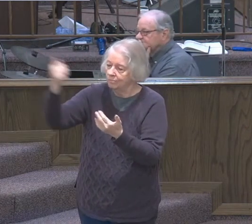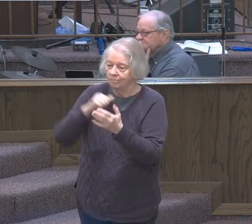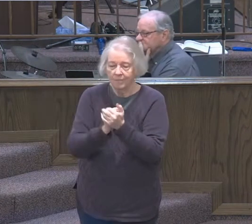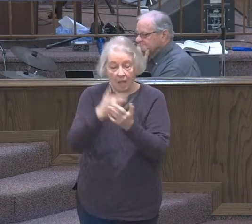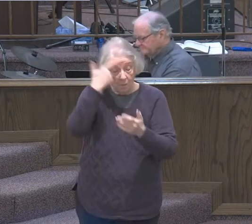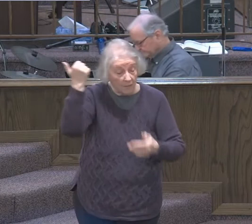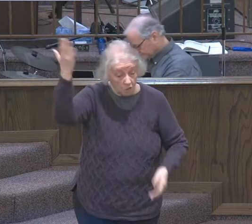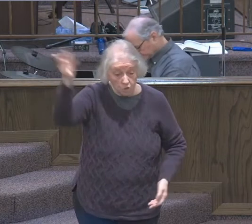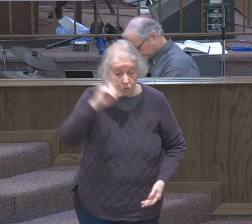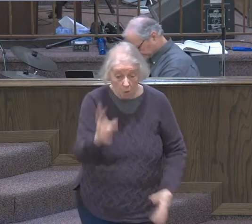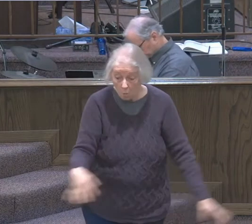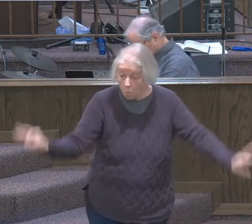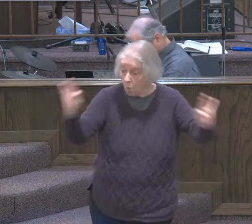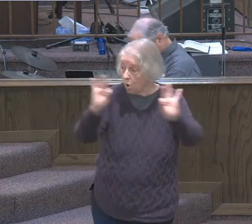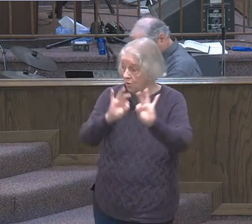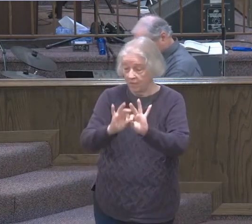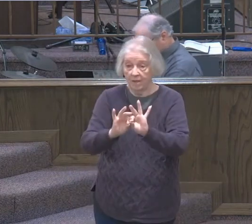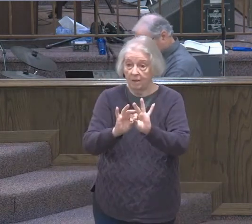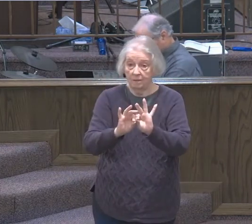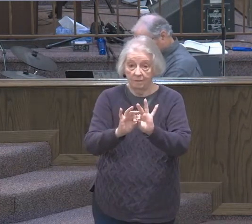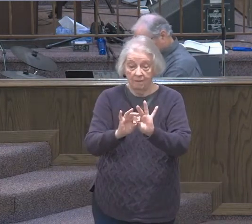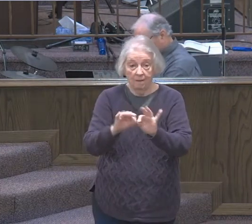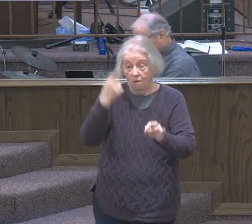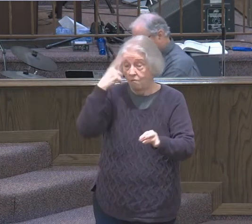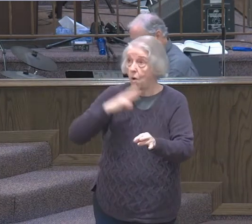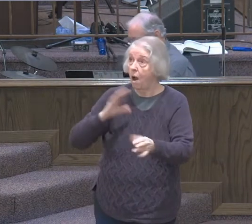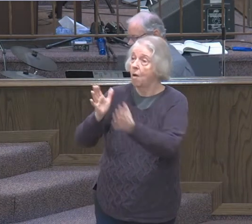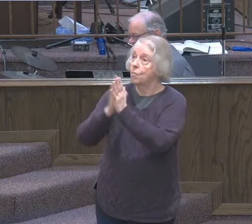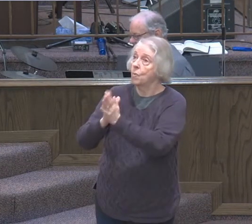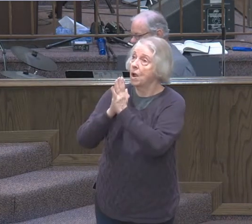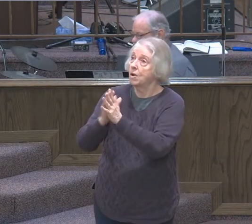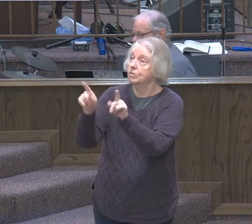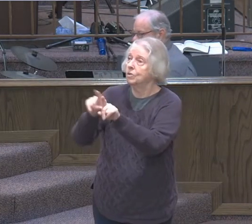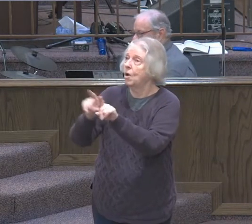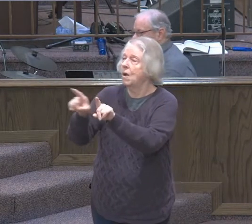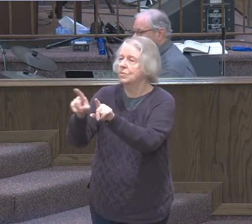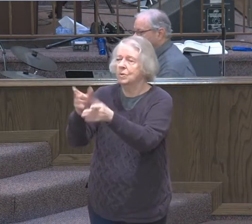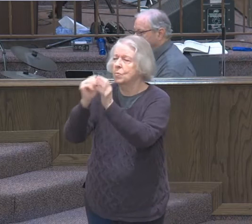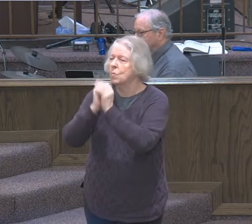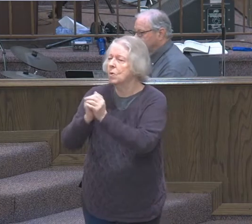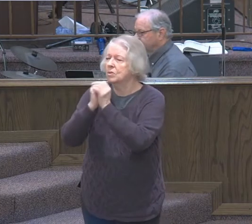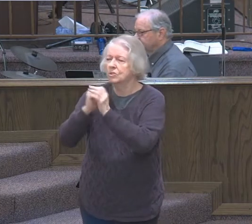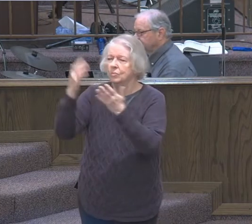because you are worthy of our praise. And so, God, as we worship you today,